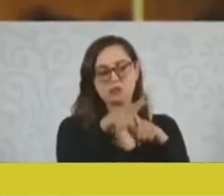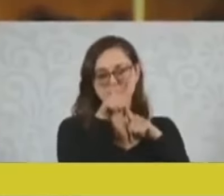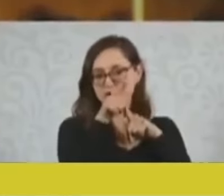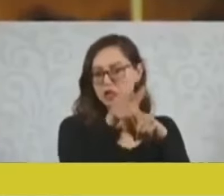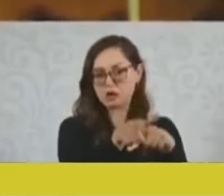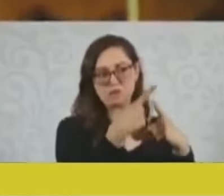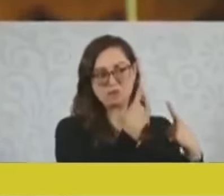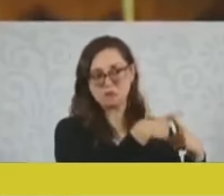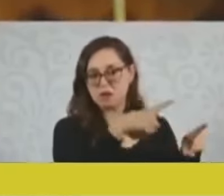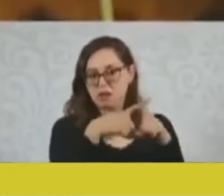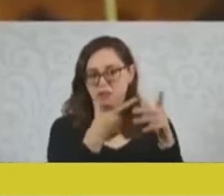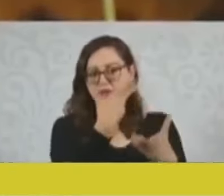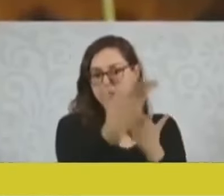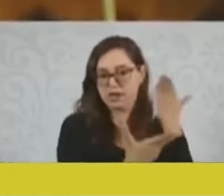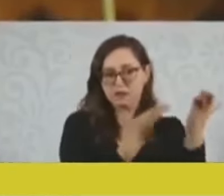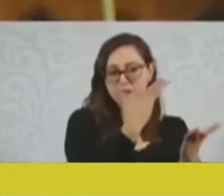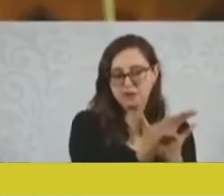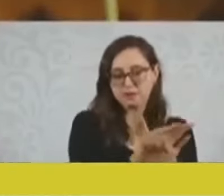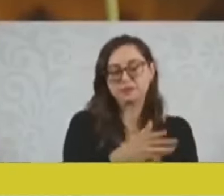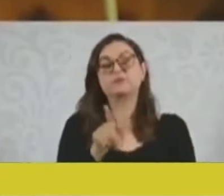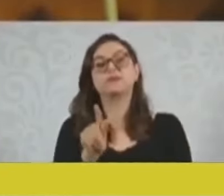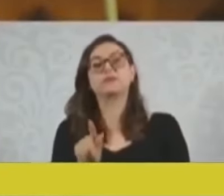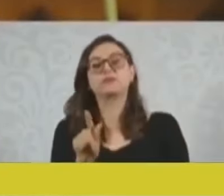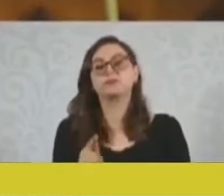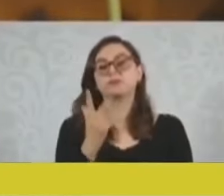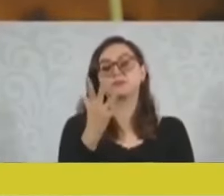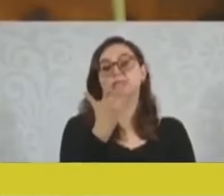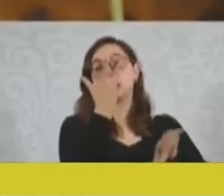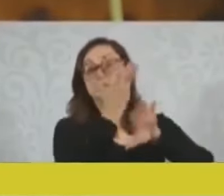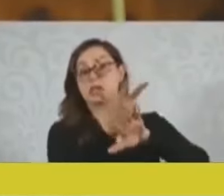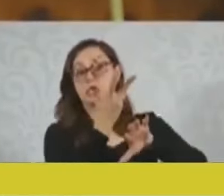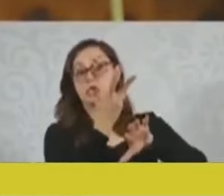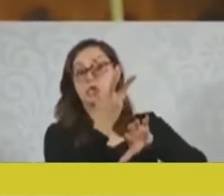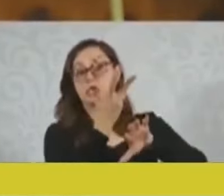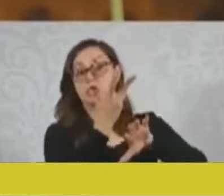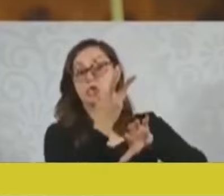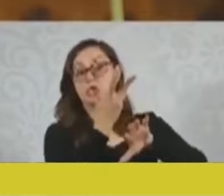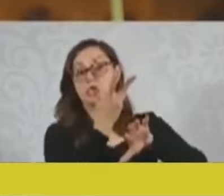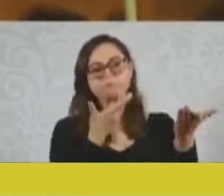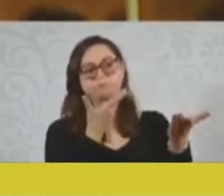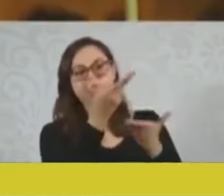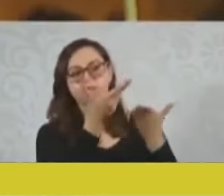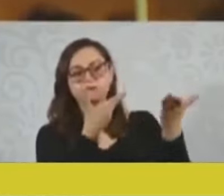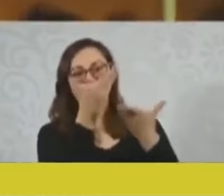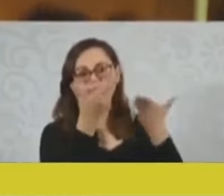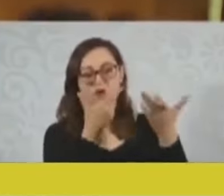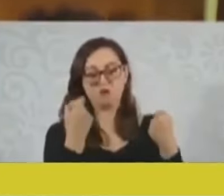extend the trans-border bridges, which are essential. 76,